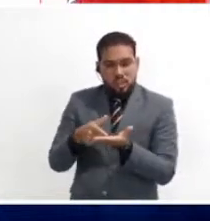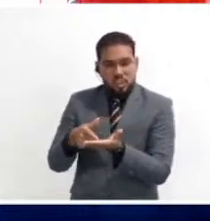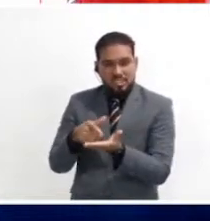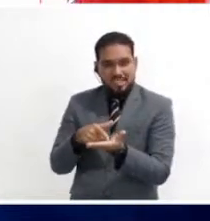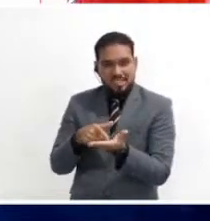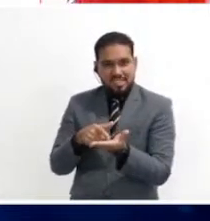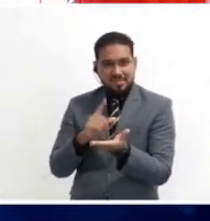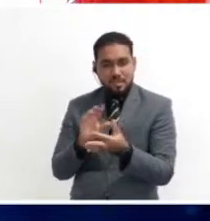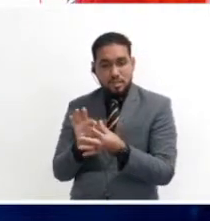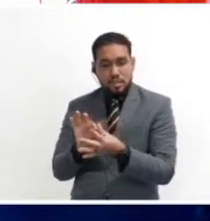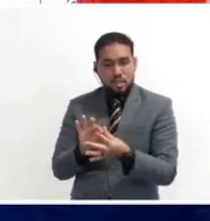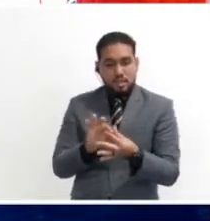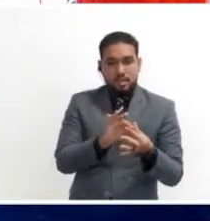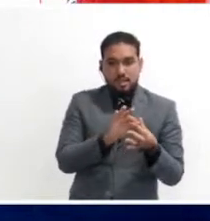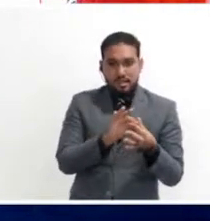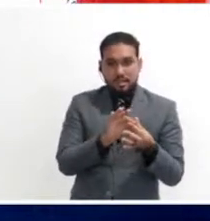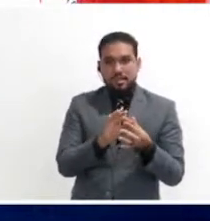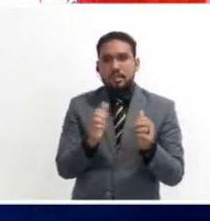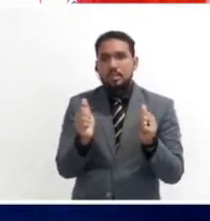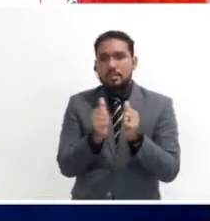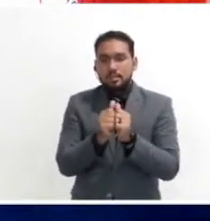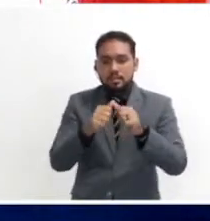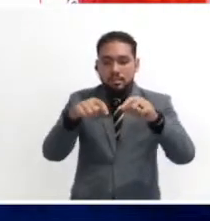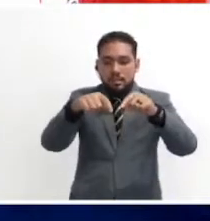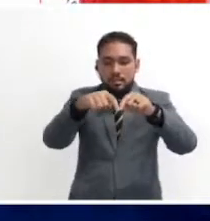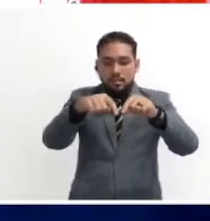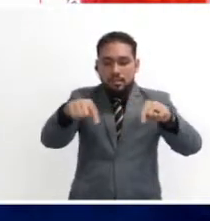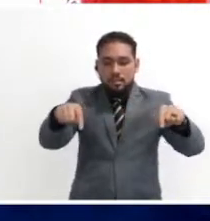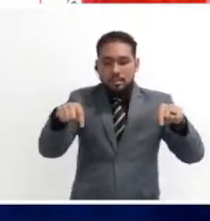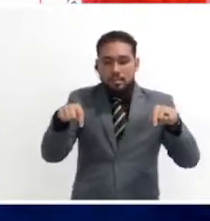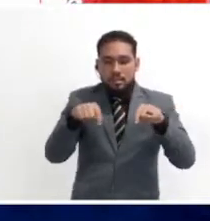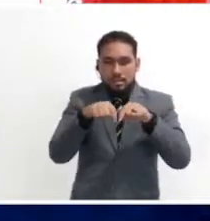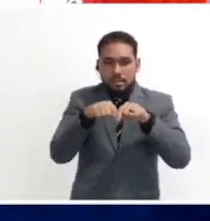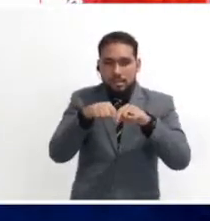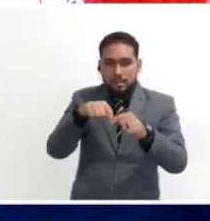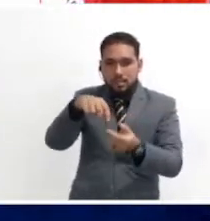substrate. And we would call that whole thing the package.